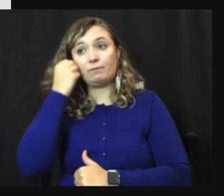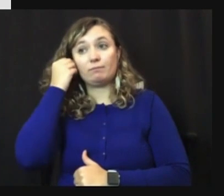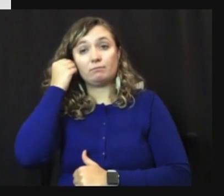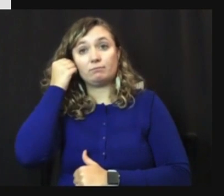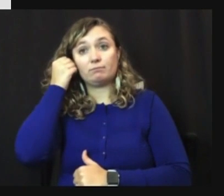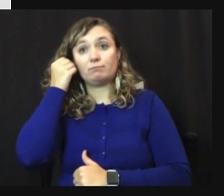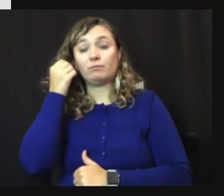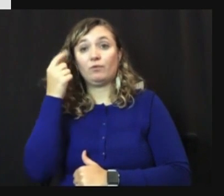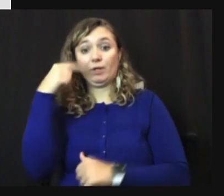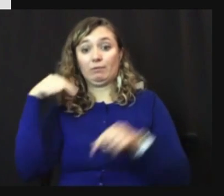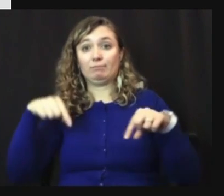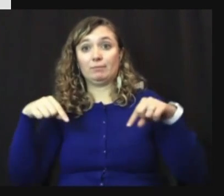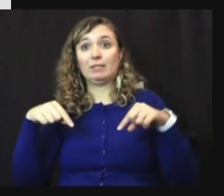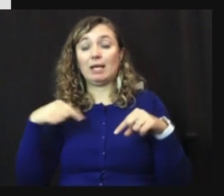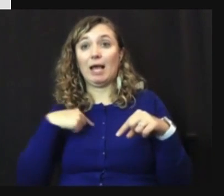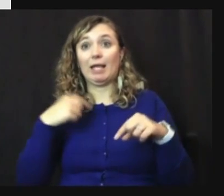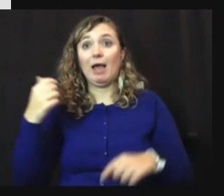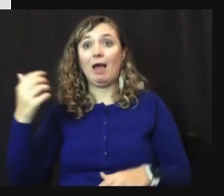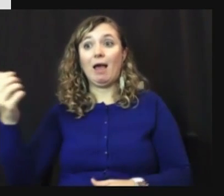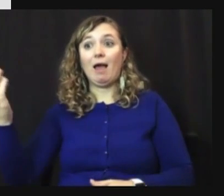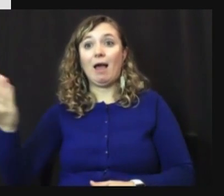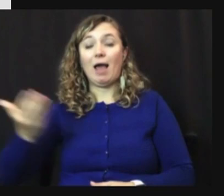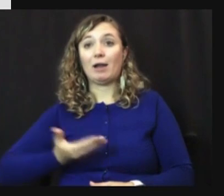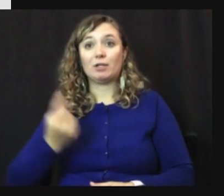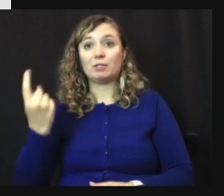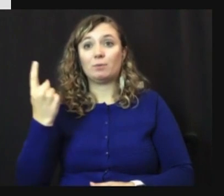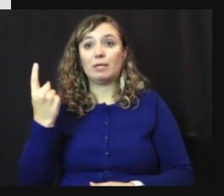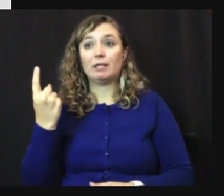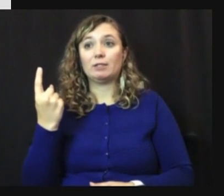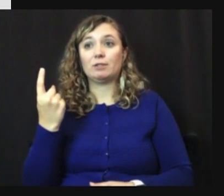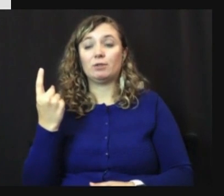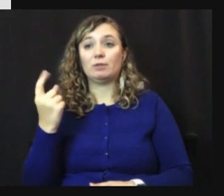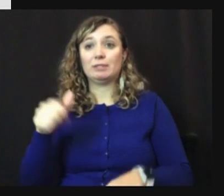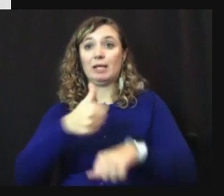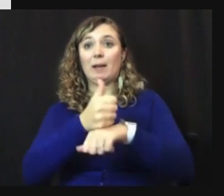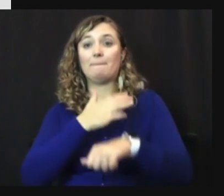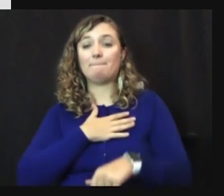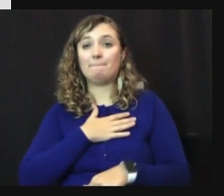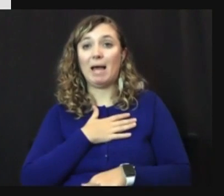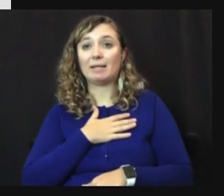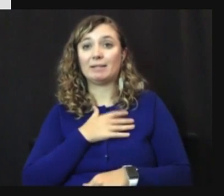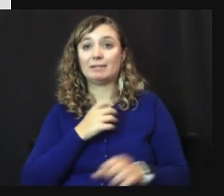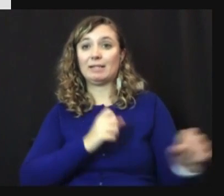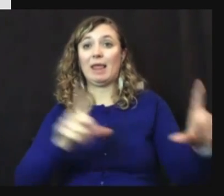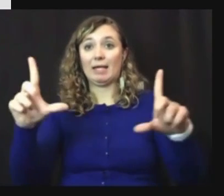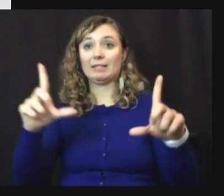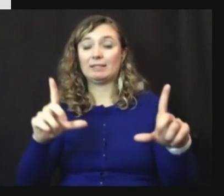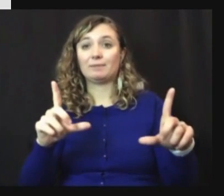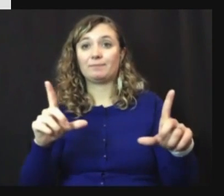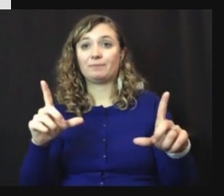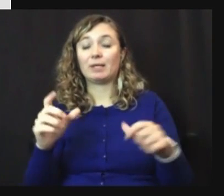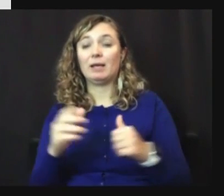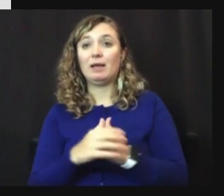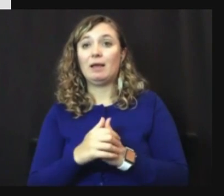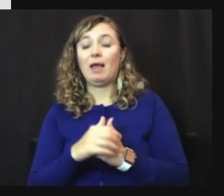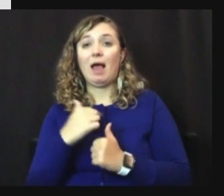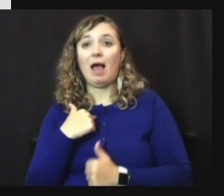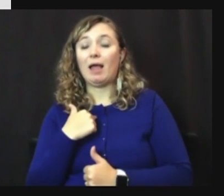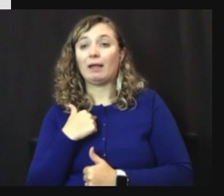for this, I hired somebody to make my slides. I hired somebody else to make